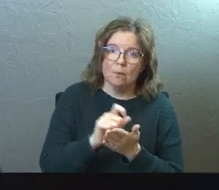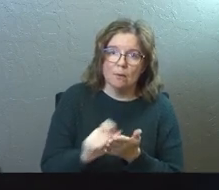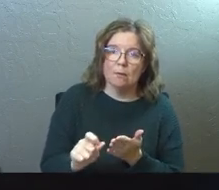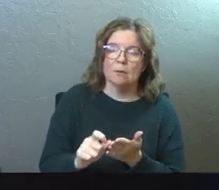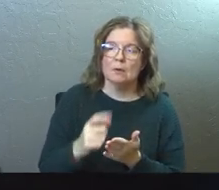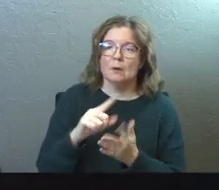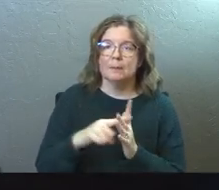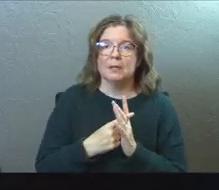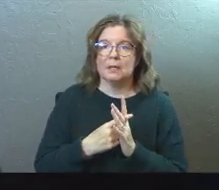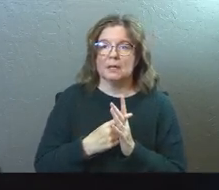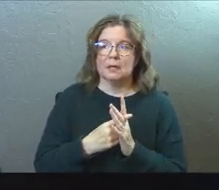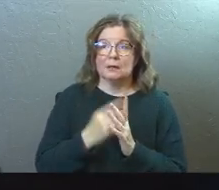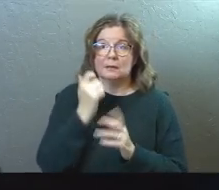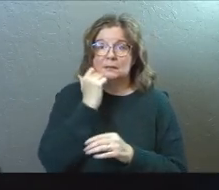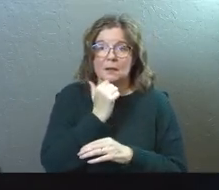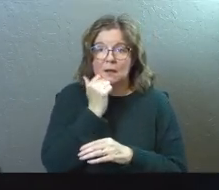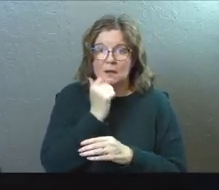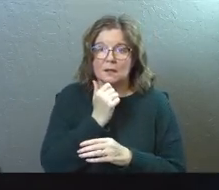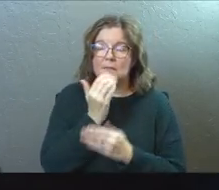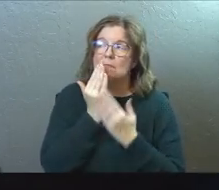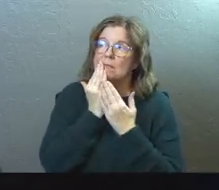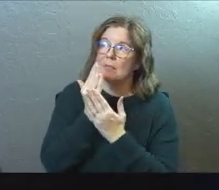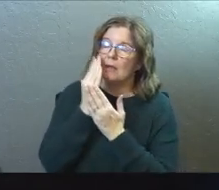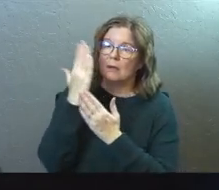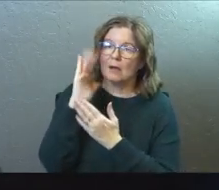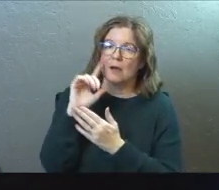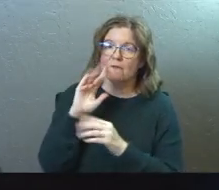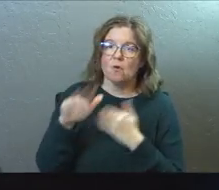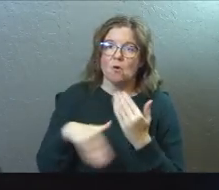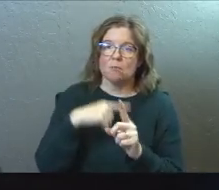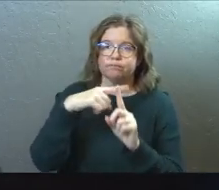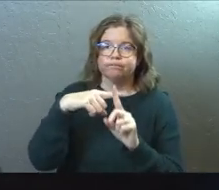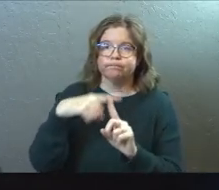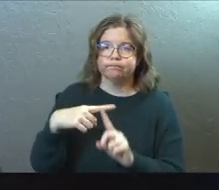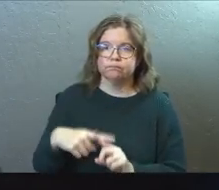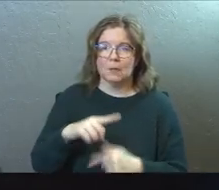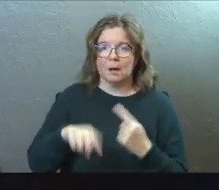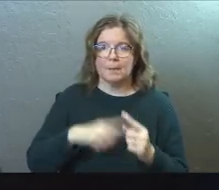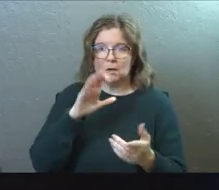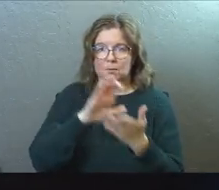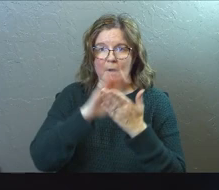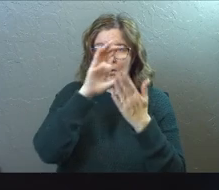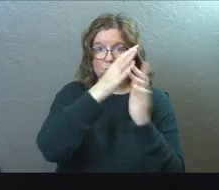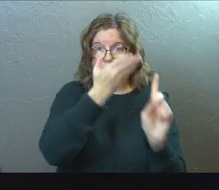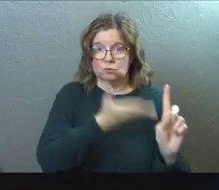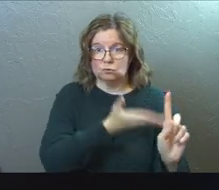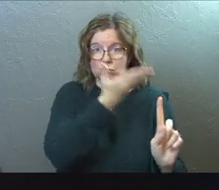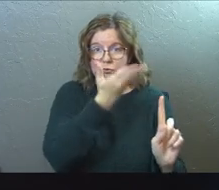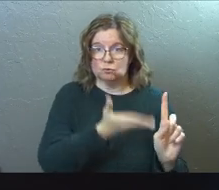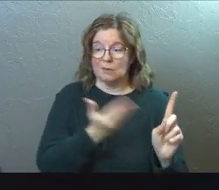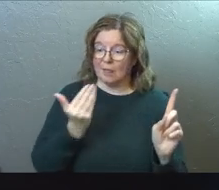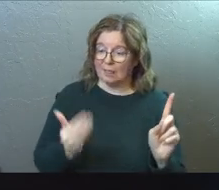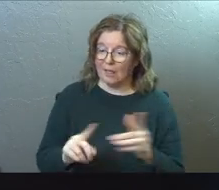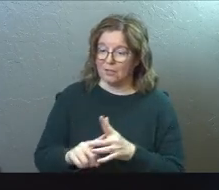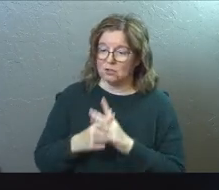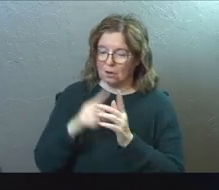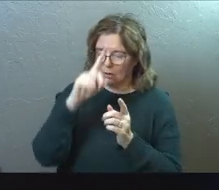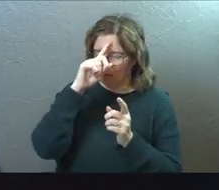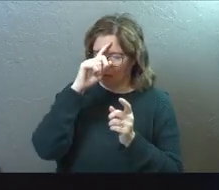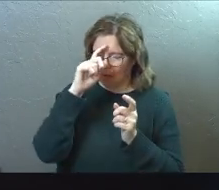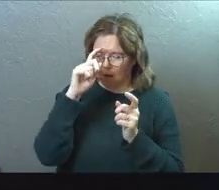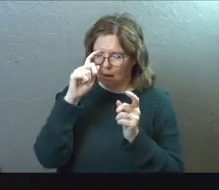out, begin on the daily thanking God for all these things about your spouse, and let that start